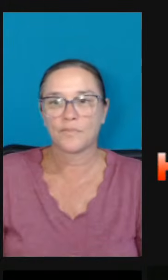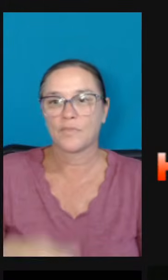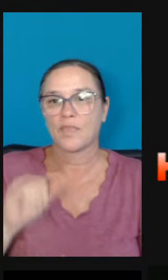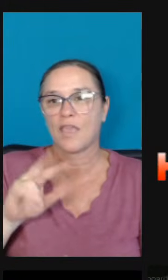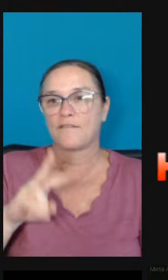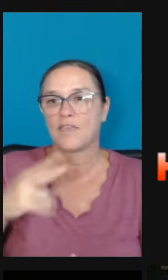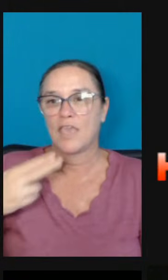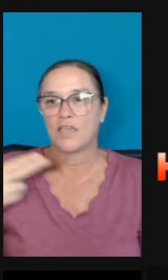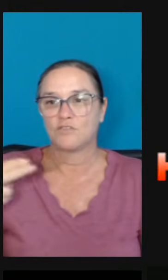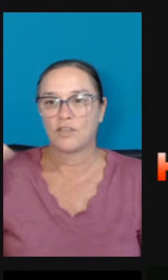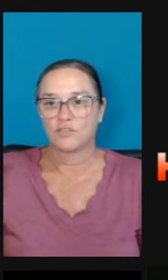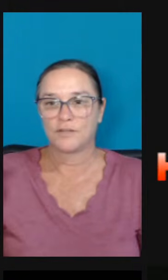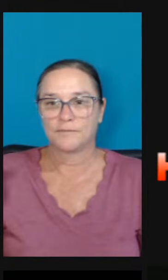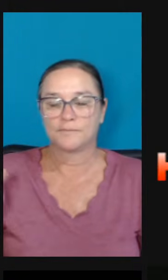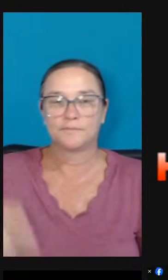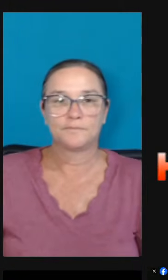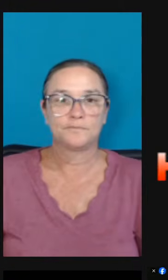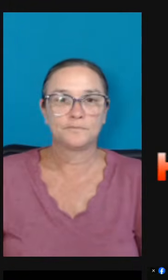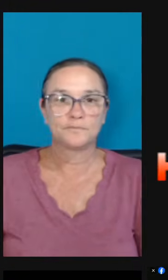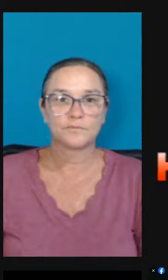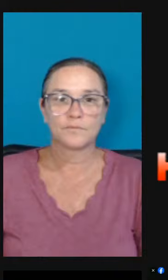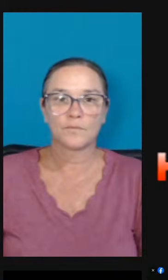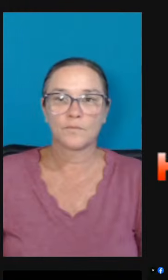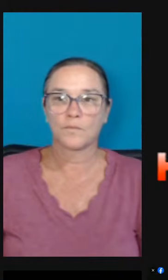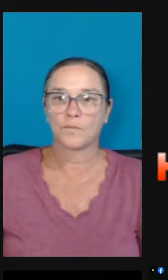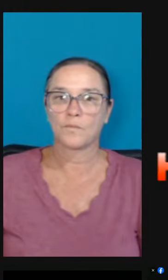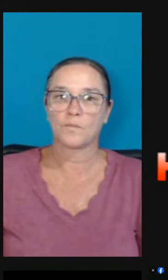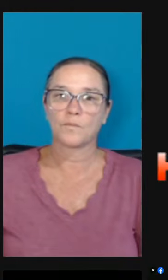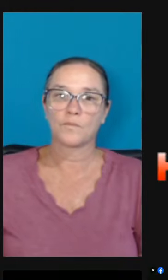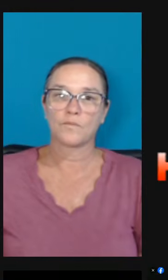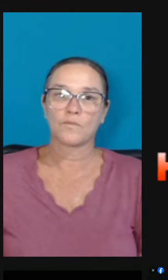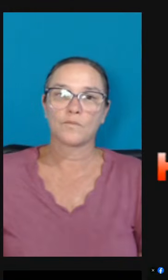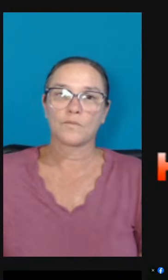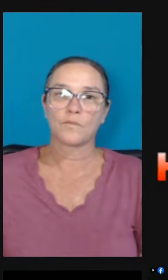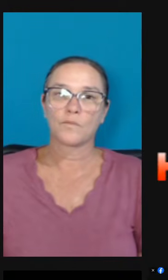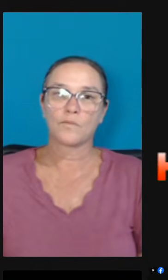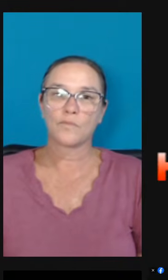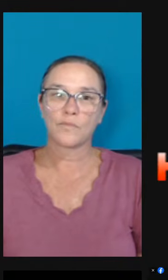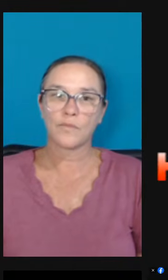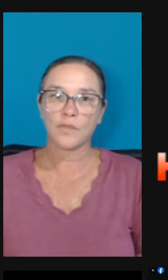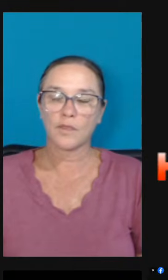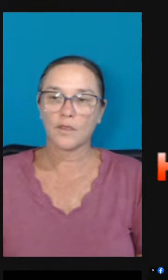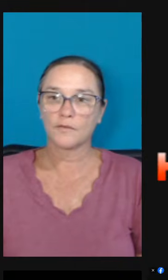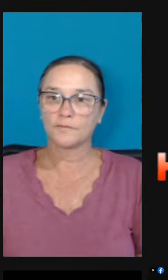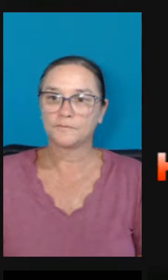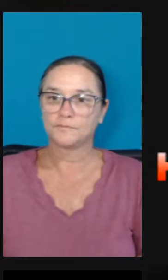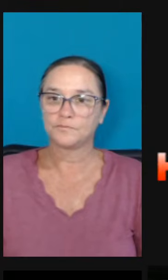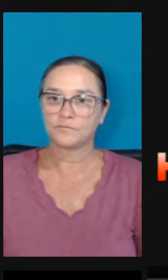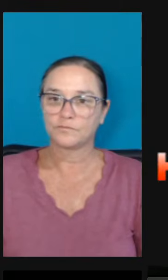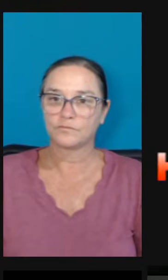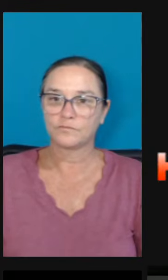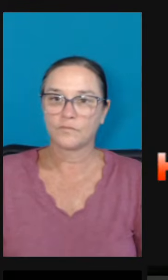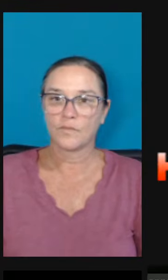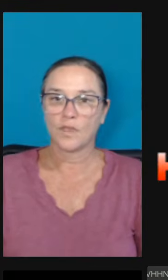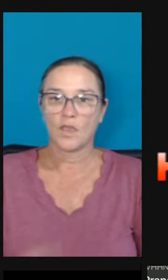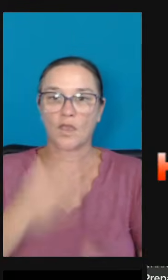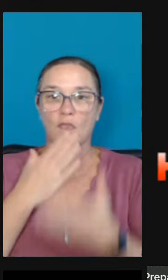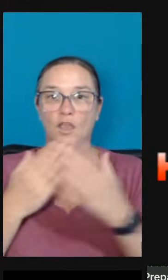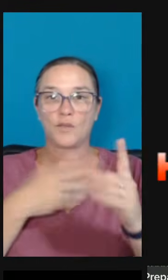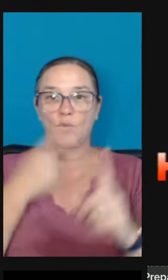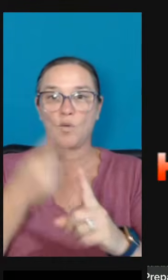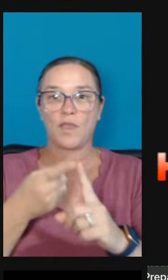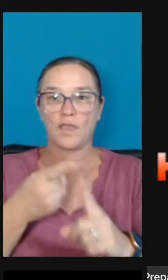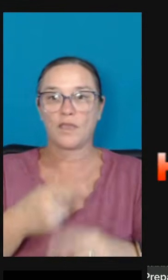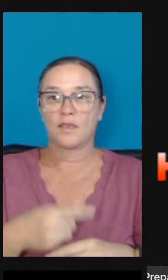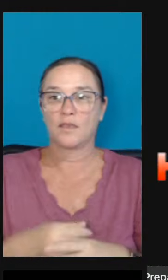IVHHN. It's right there. Right, and so good point here, the lava is staying in a